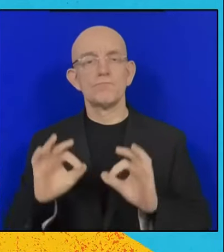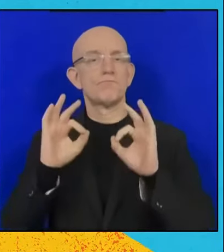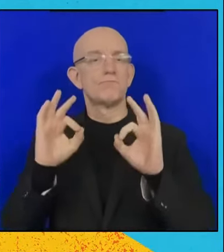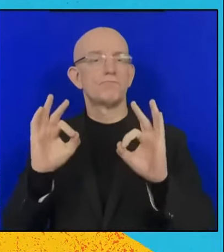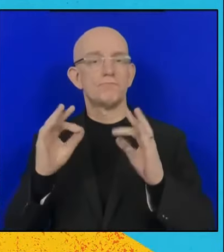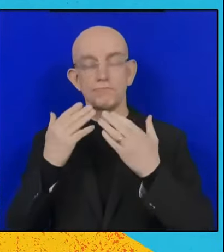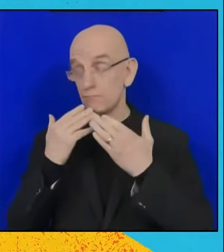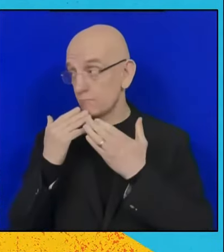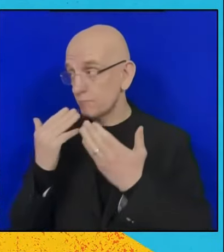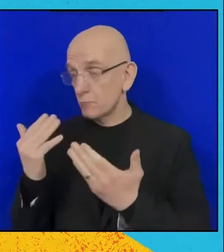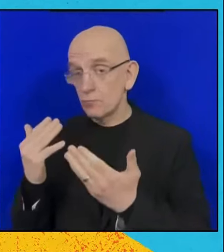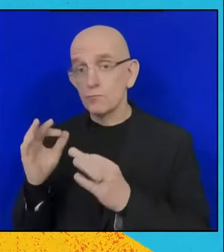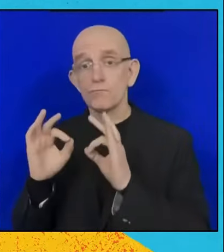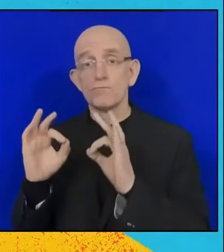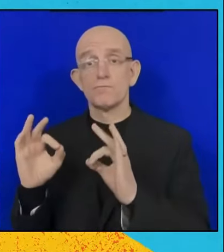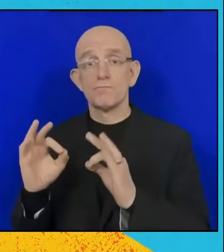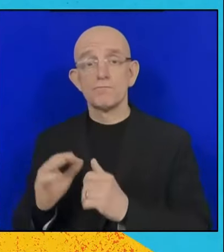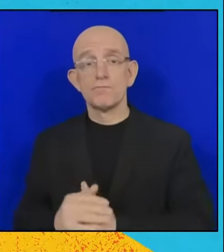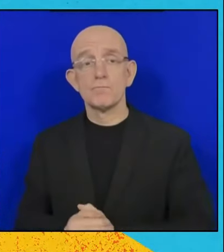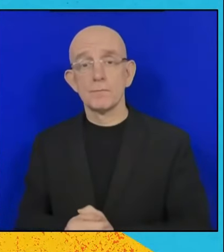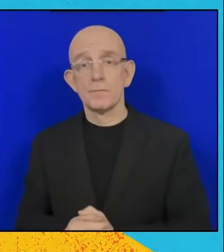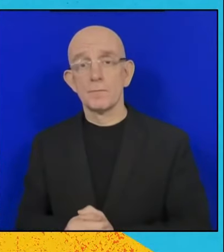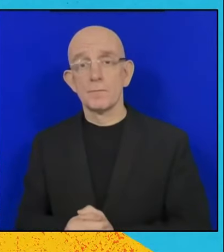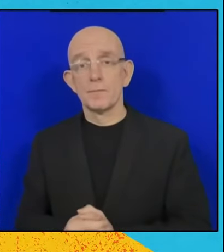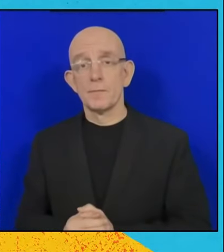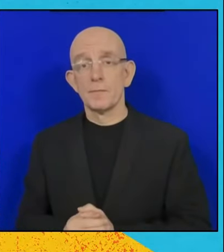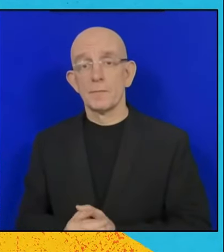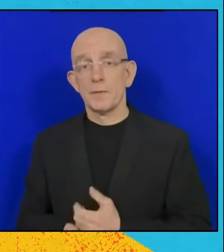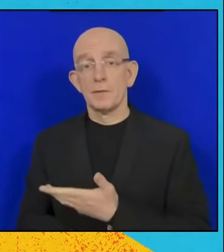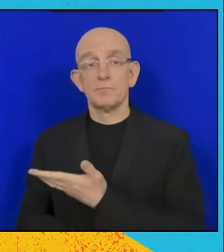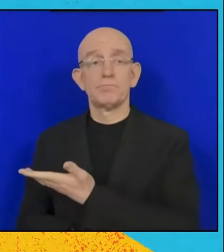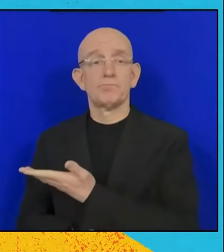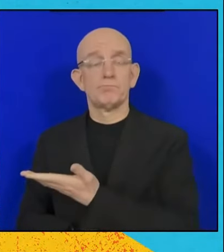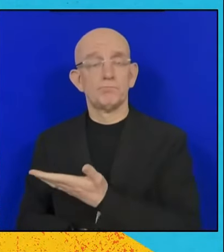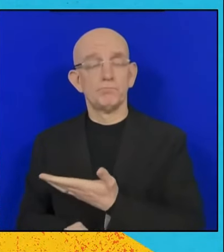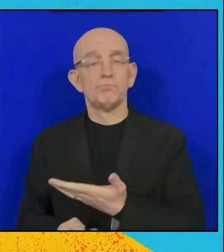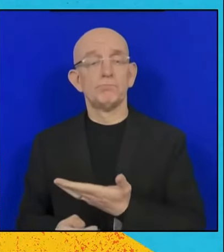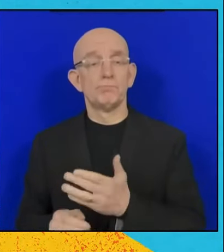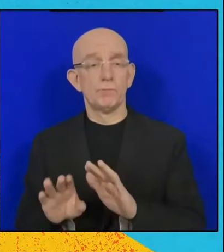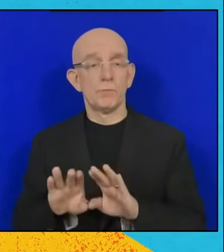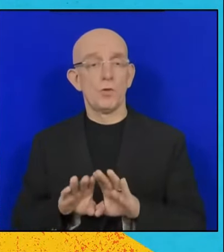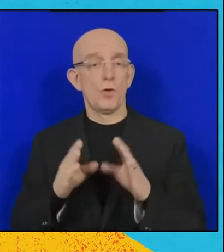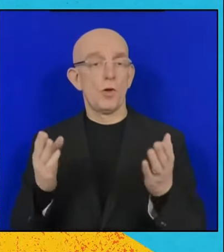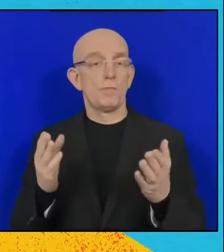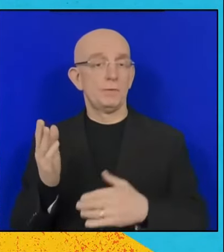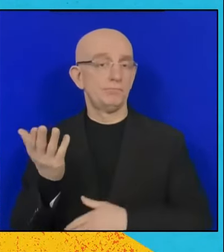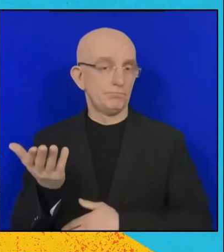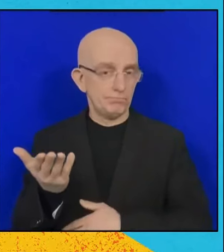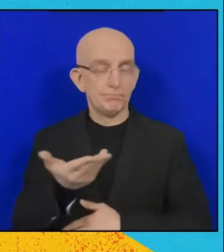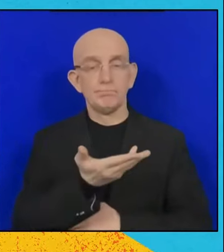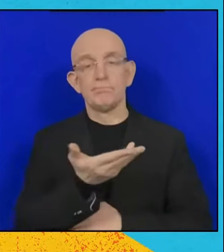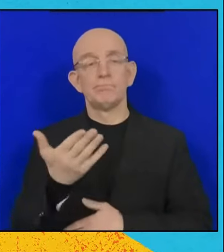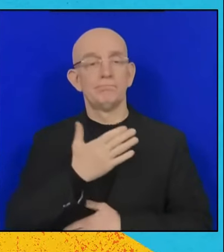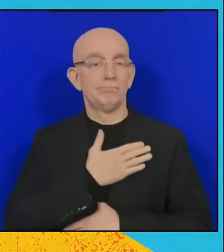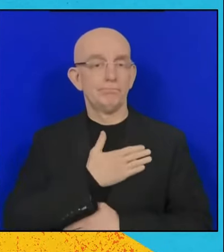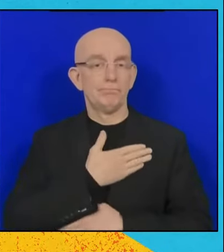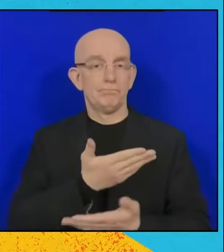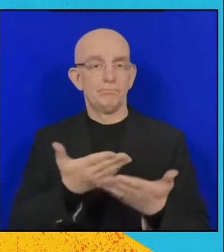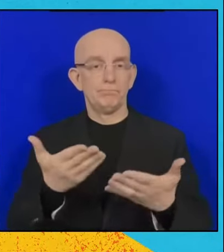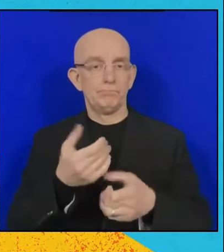Dear youth representatives, honorable ministers, excellencies, distinguished delegates, and friends joining us in person and